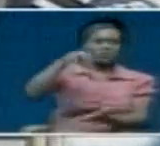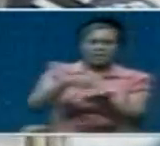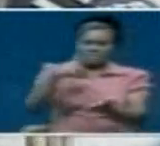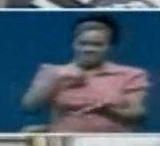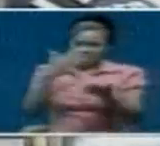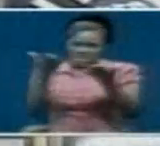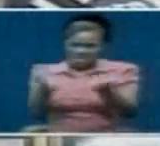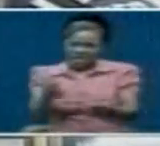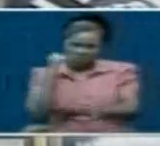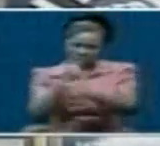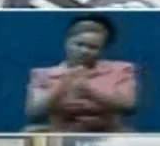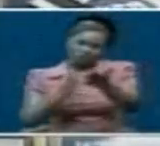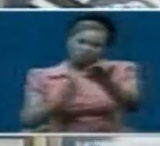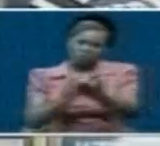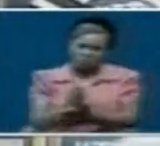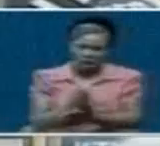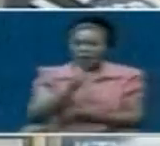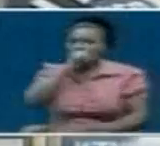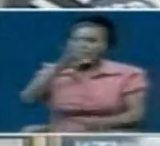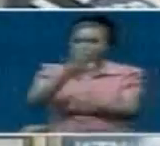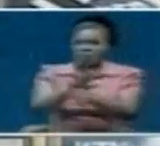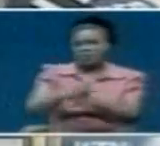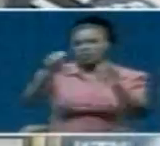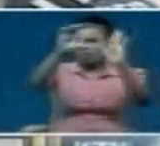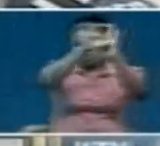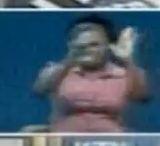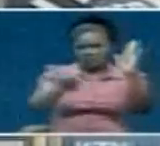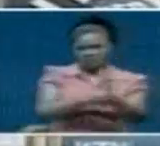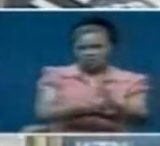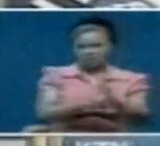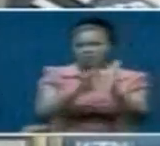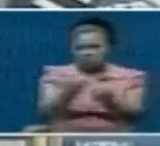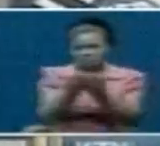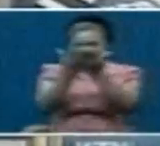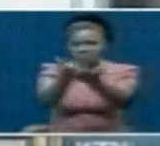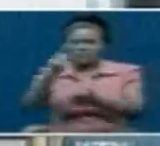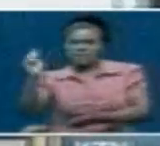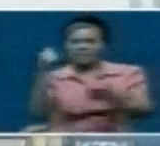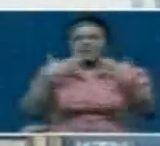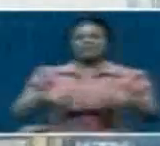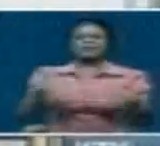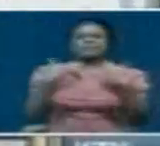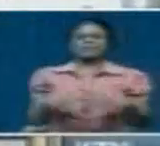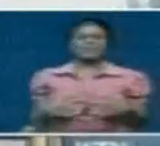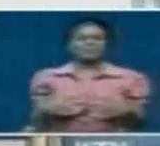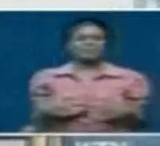here to ensure that the promise of the Constitution is delivered to Kenyans.